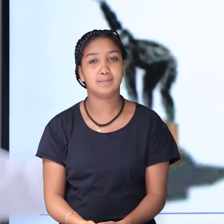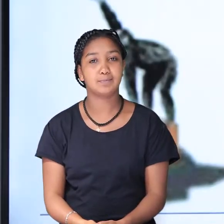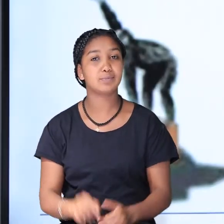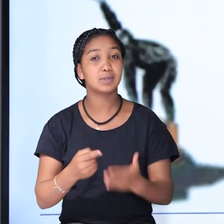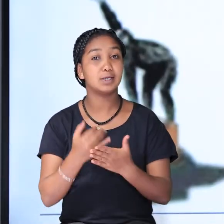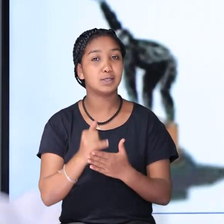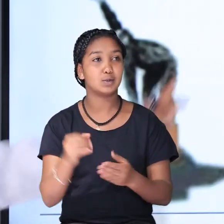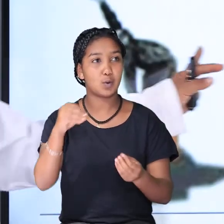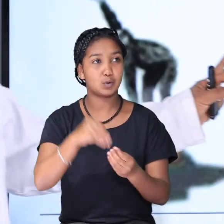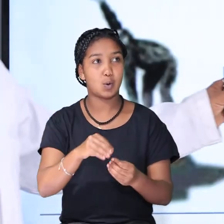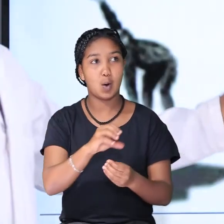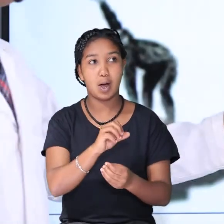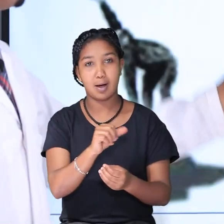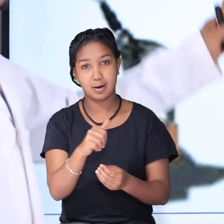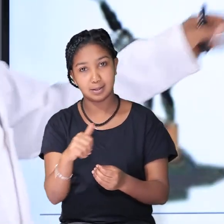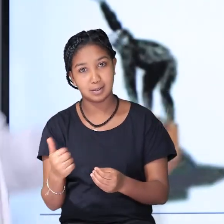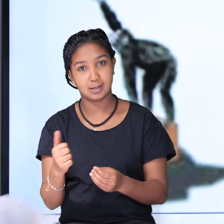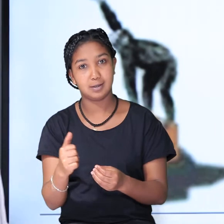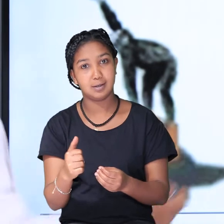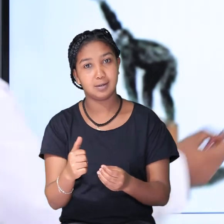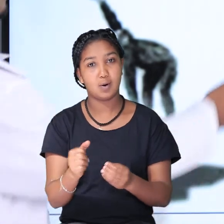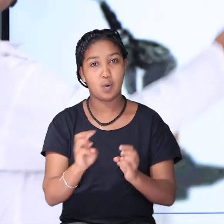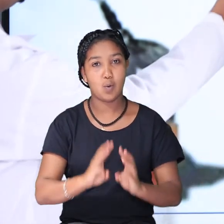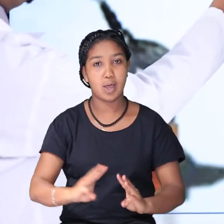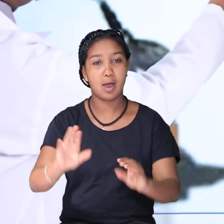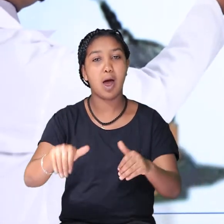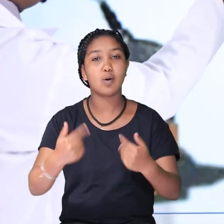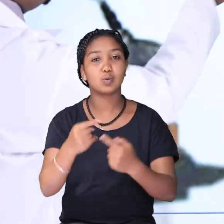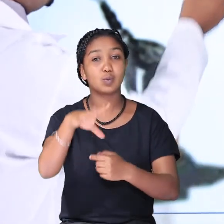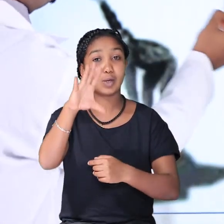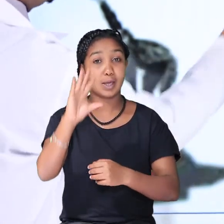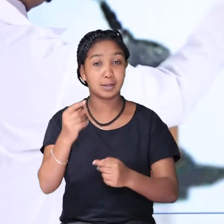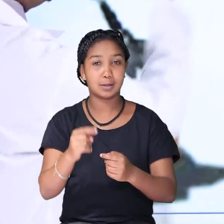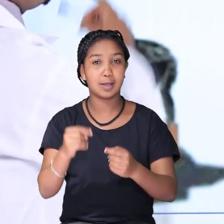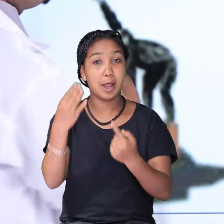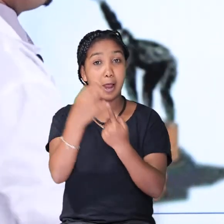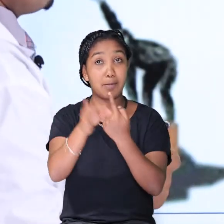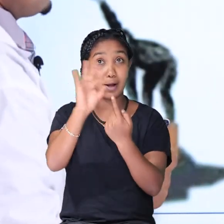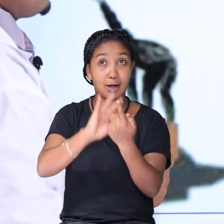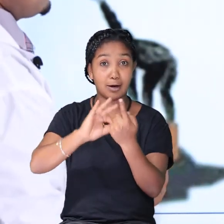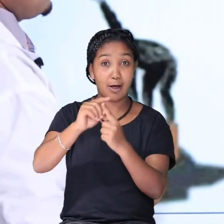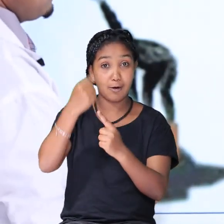This is also another way how to get a banana from.